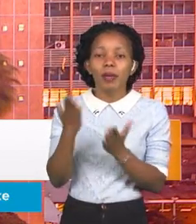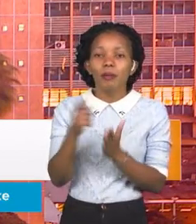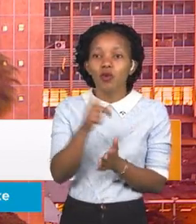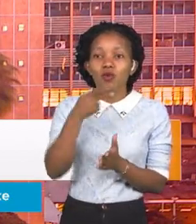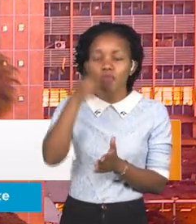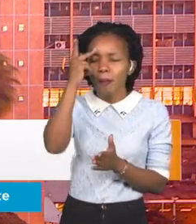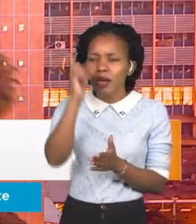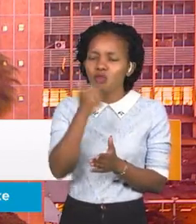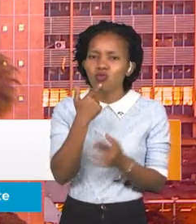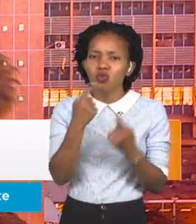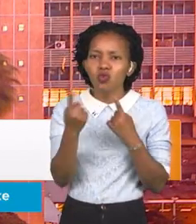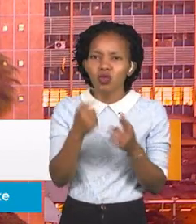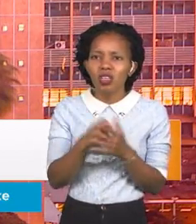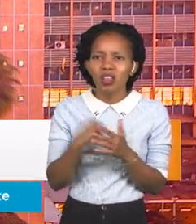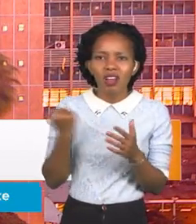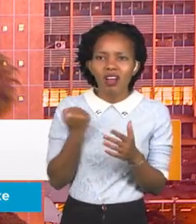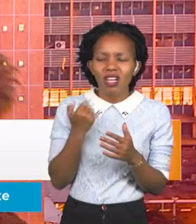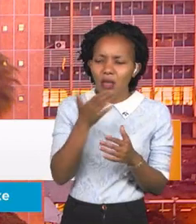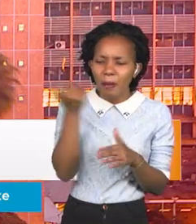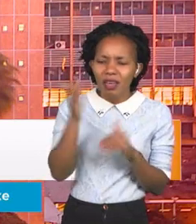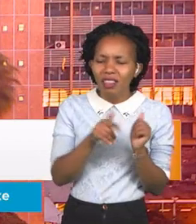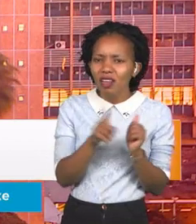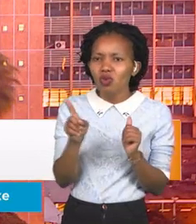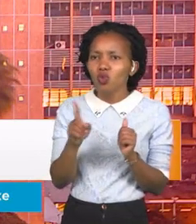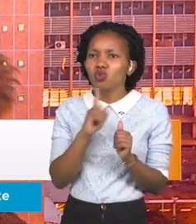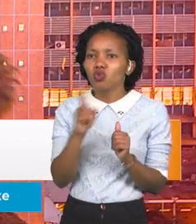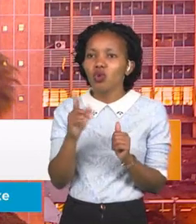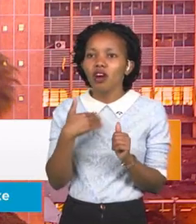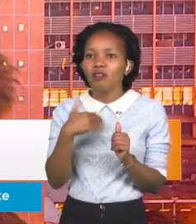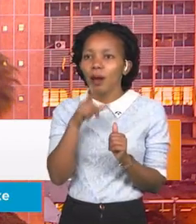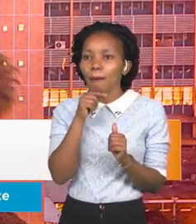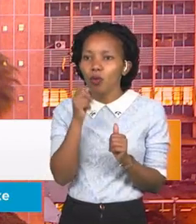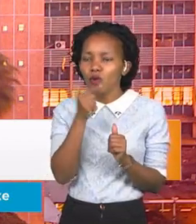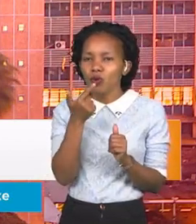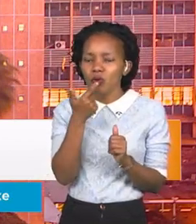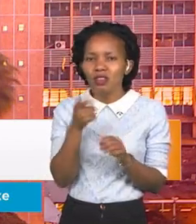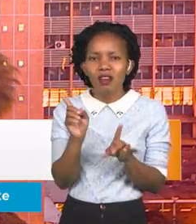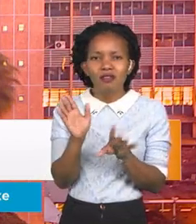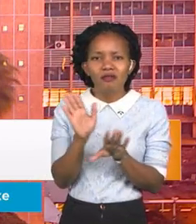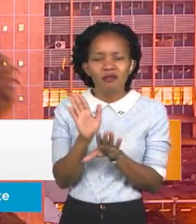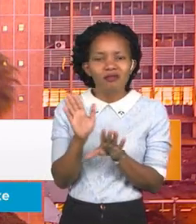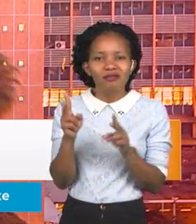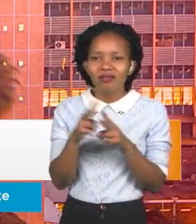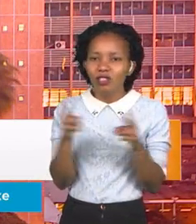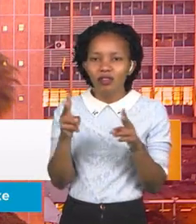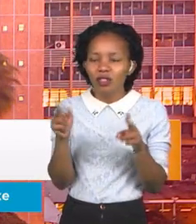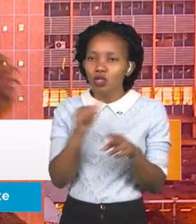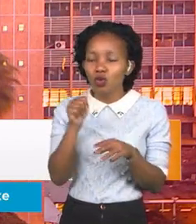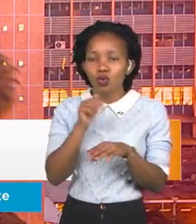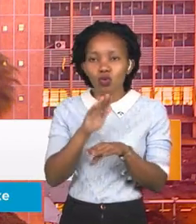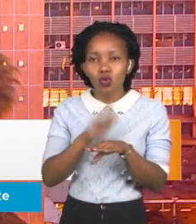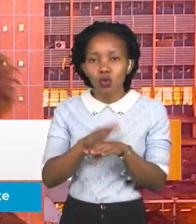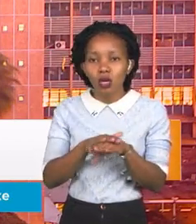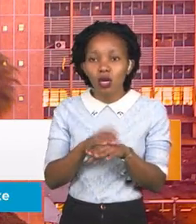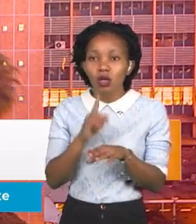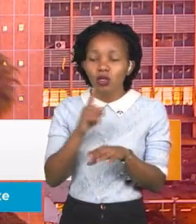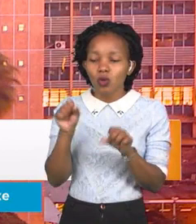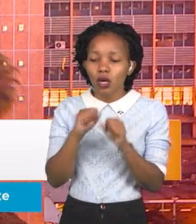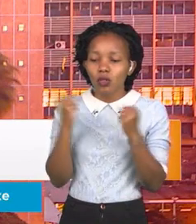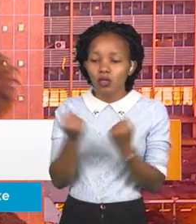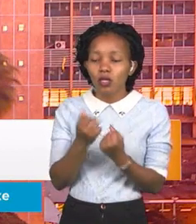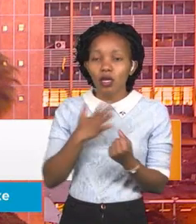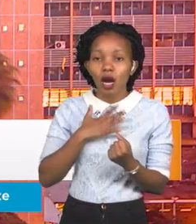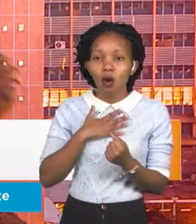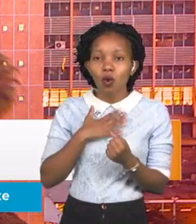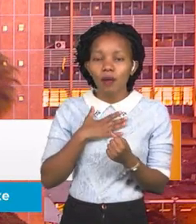parents who keep saying, the girls are doing better than you. So you end up having a boy who is very insecure. Absolutely. So as a society, are we addressing